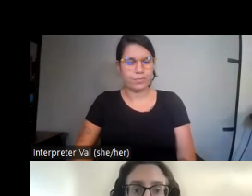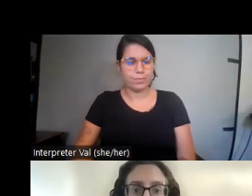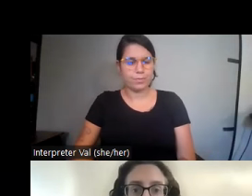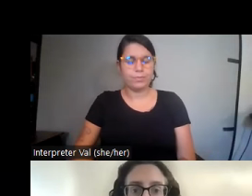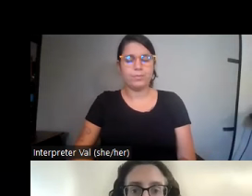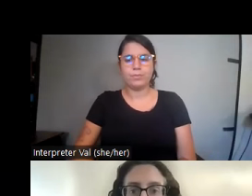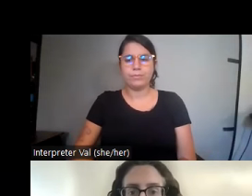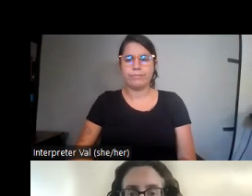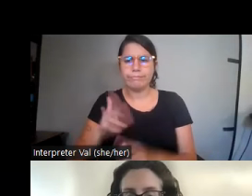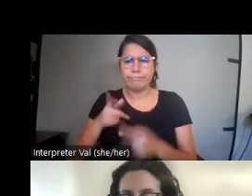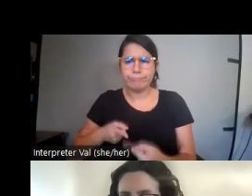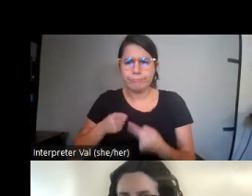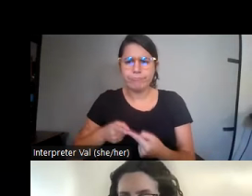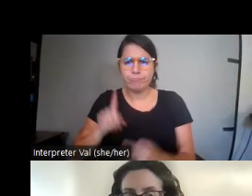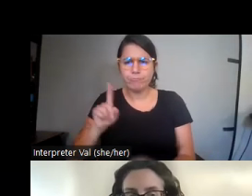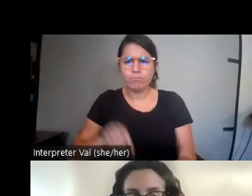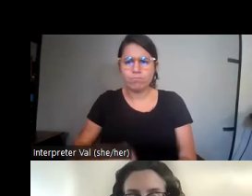Having trouble